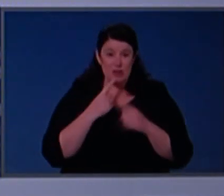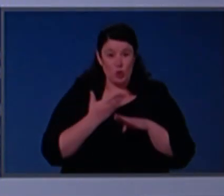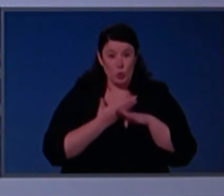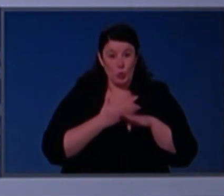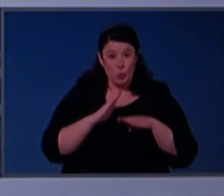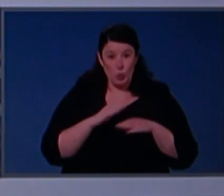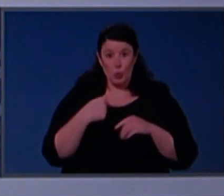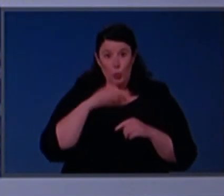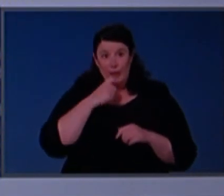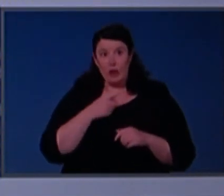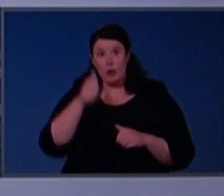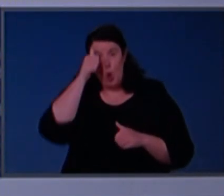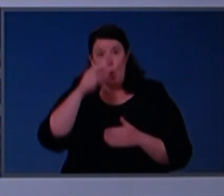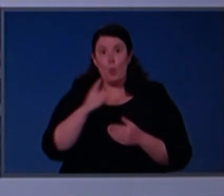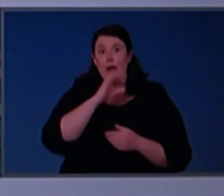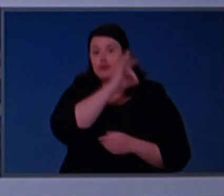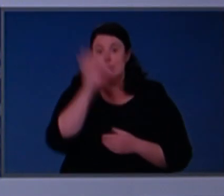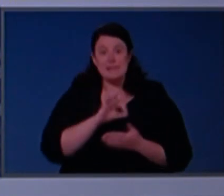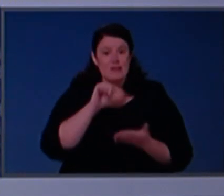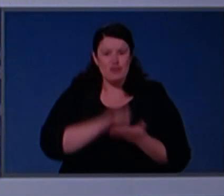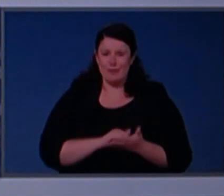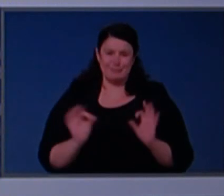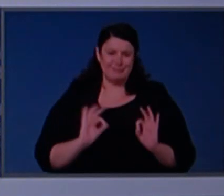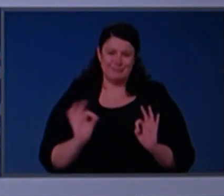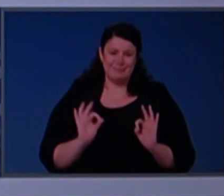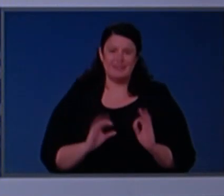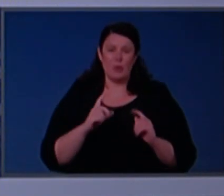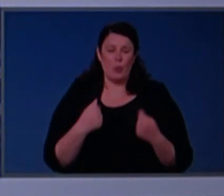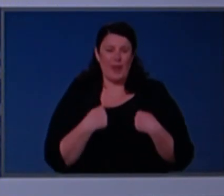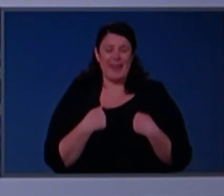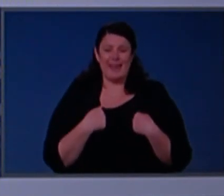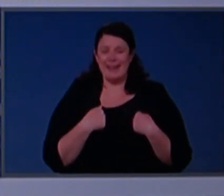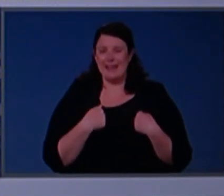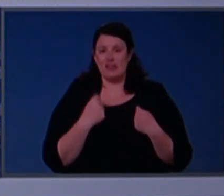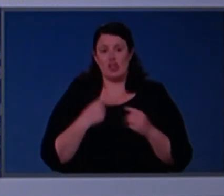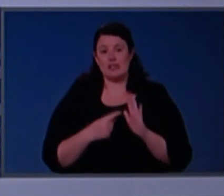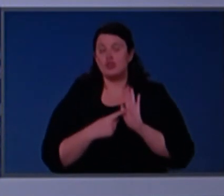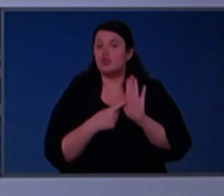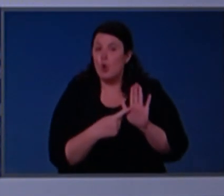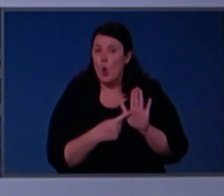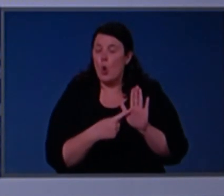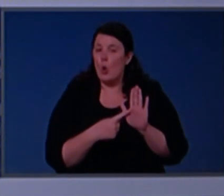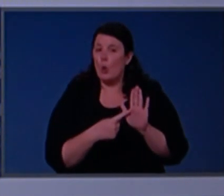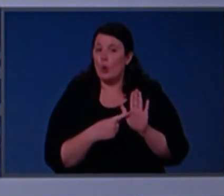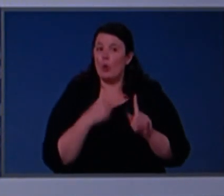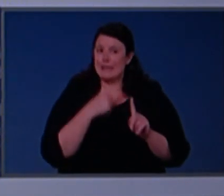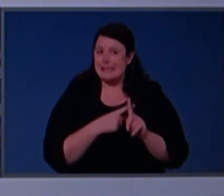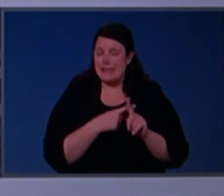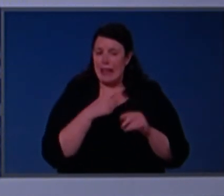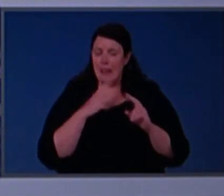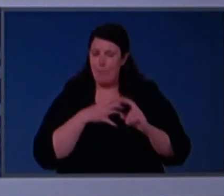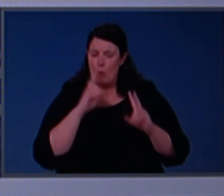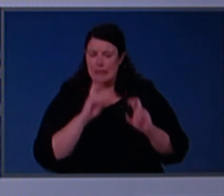reliable science. They're just developing this, and they're very keen for me to say that this methodology is still being developed and